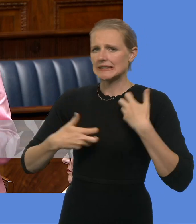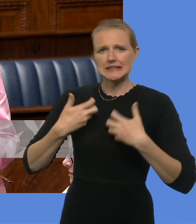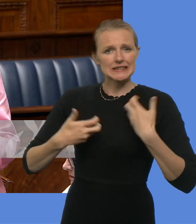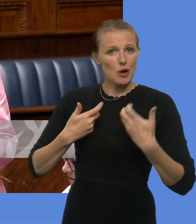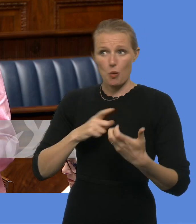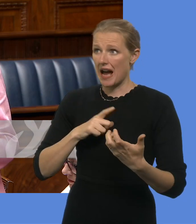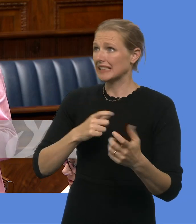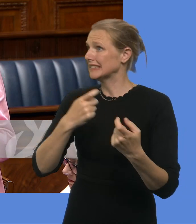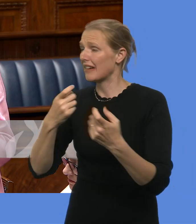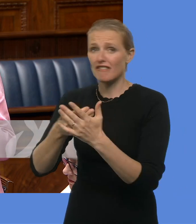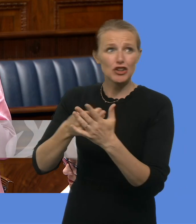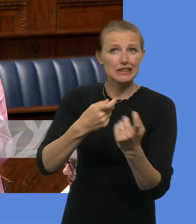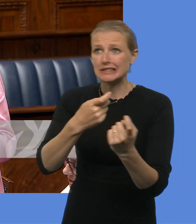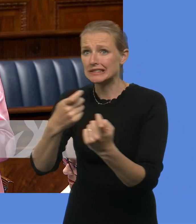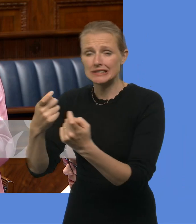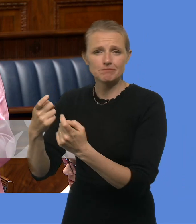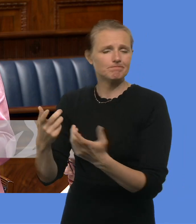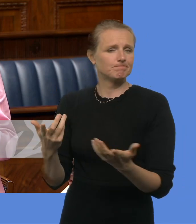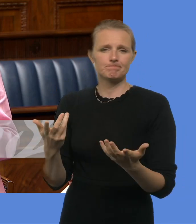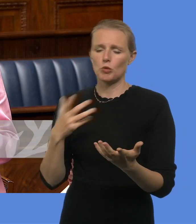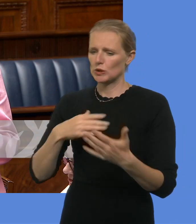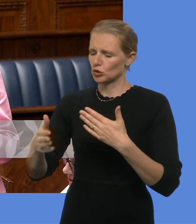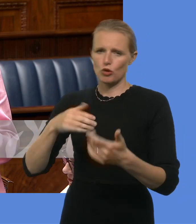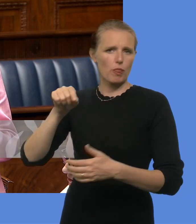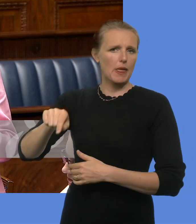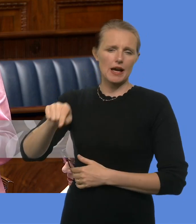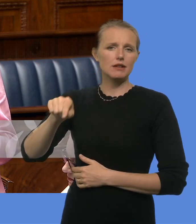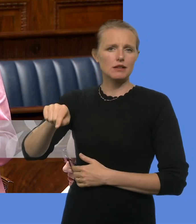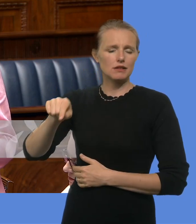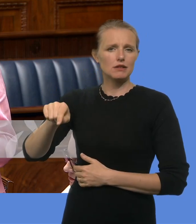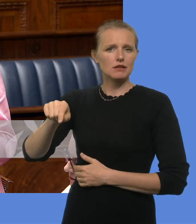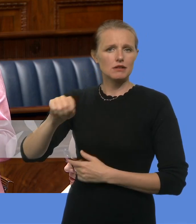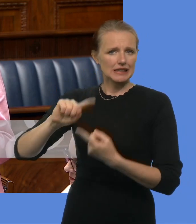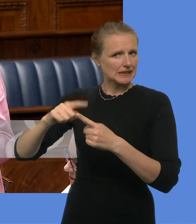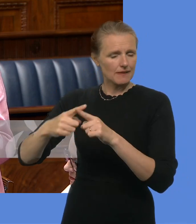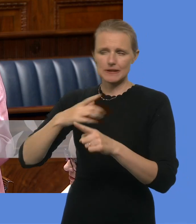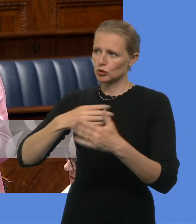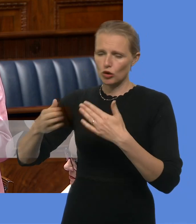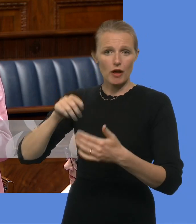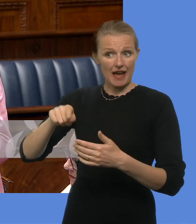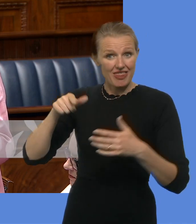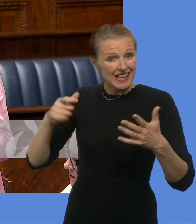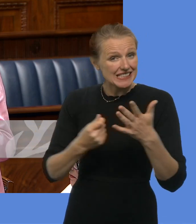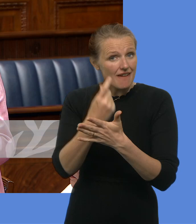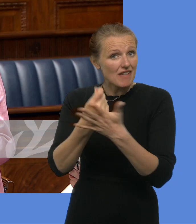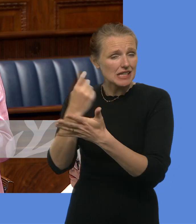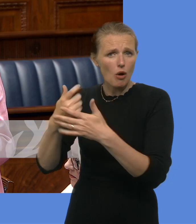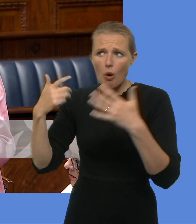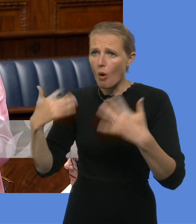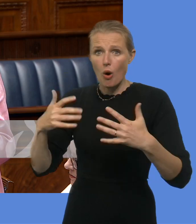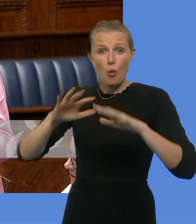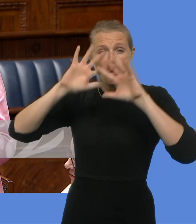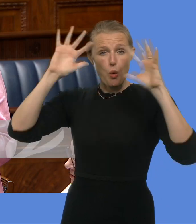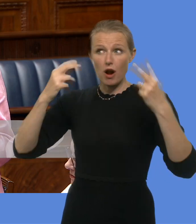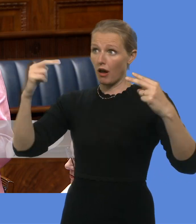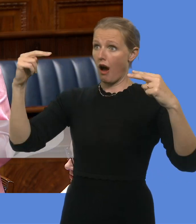from the right sources. That is something we need to crack in terms of the executive. These are events that shine a global spotlight